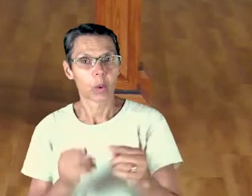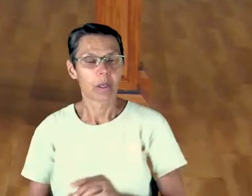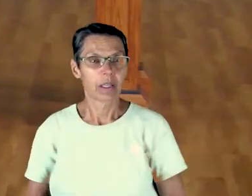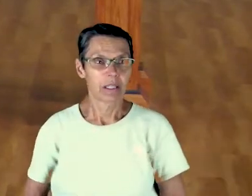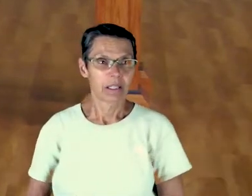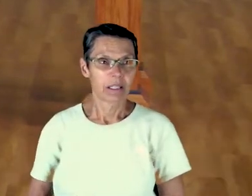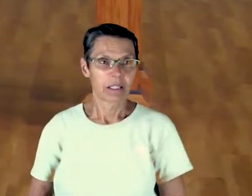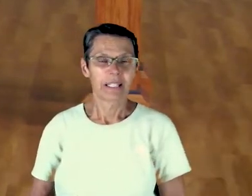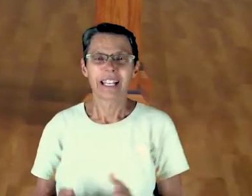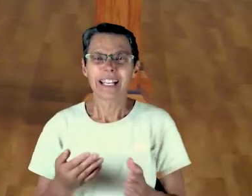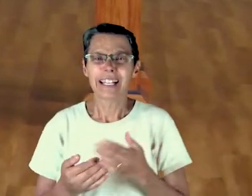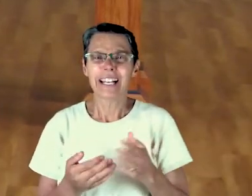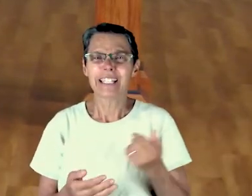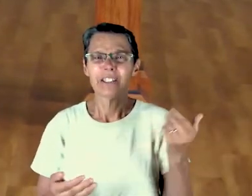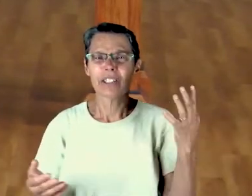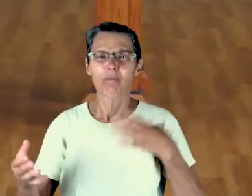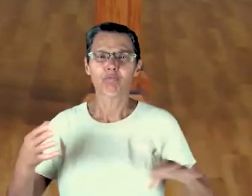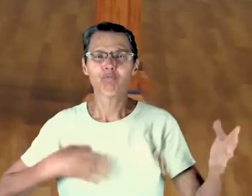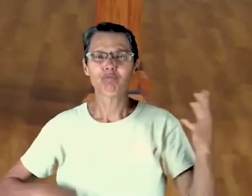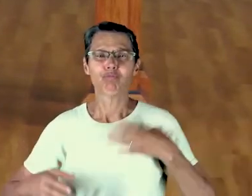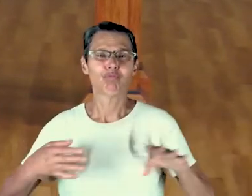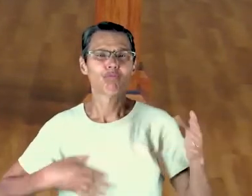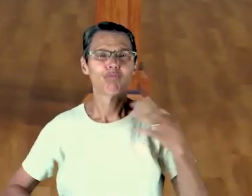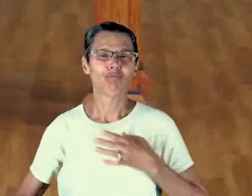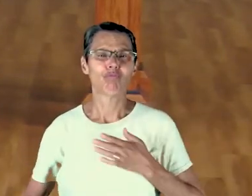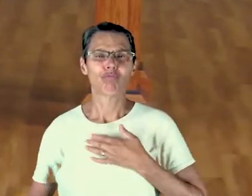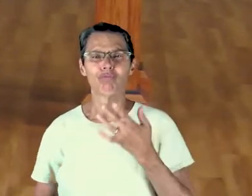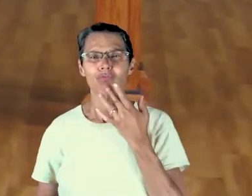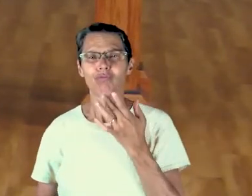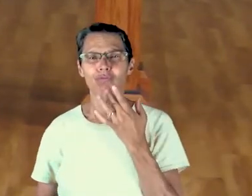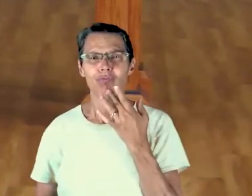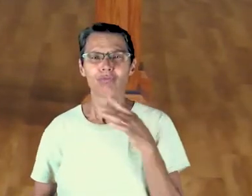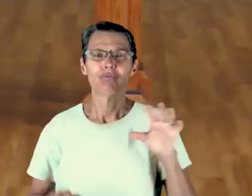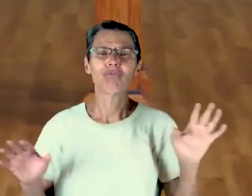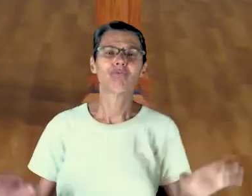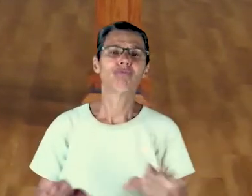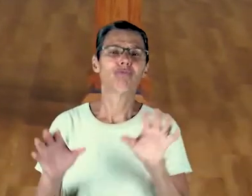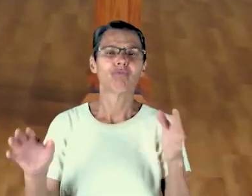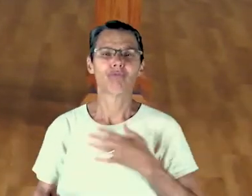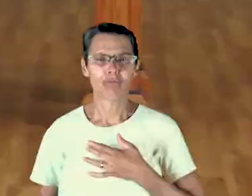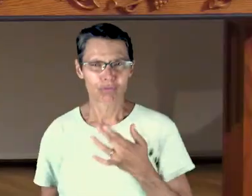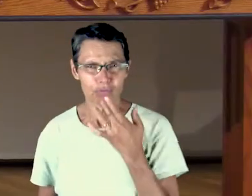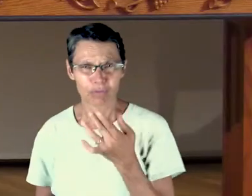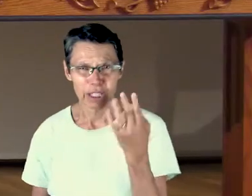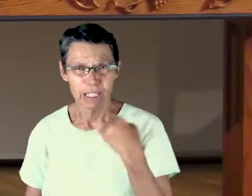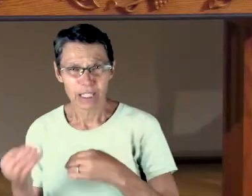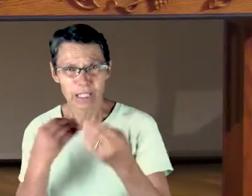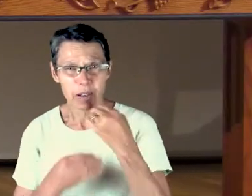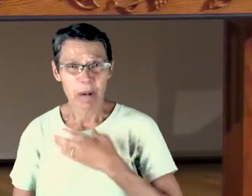It's easier to wear what we want, do what we want, eat what we want,